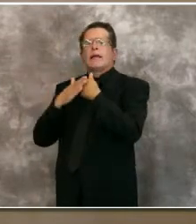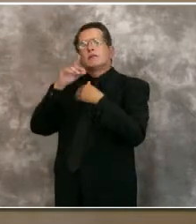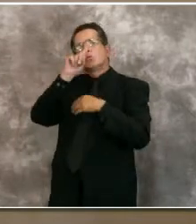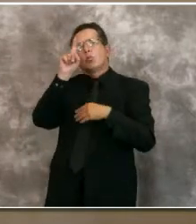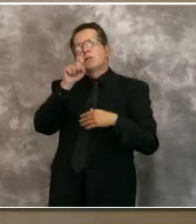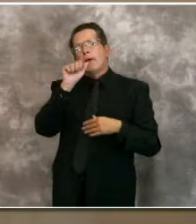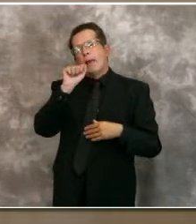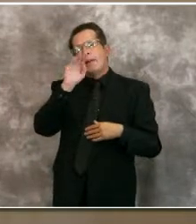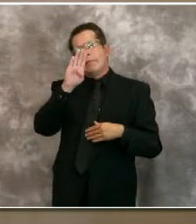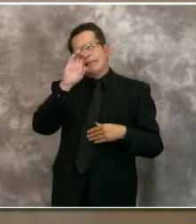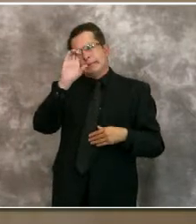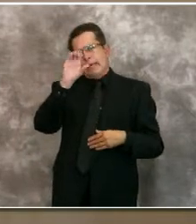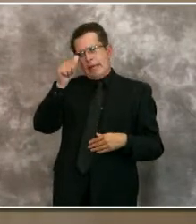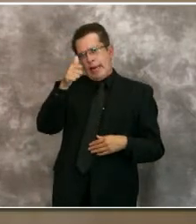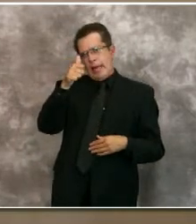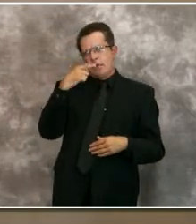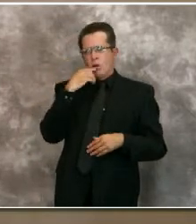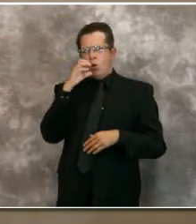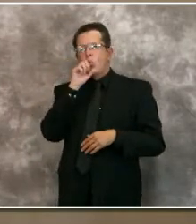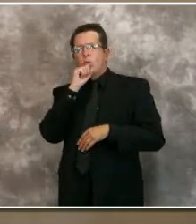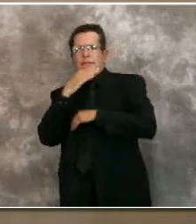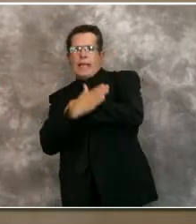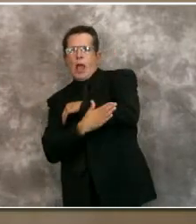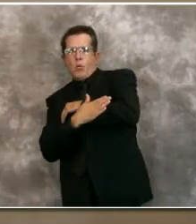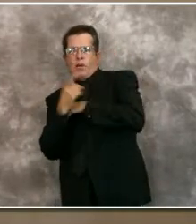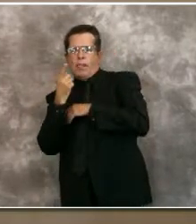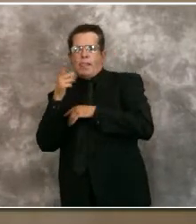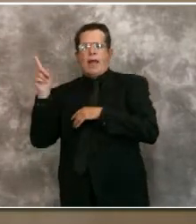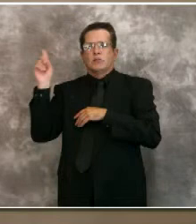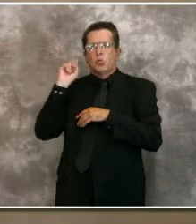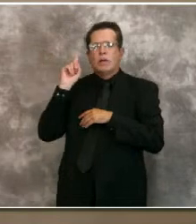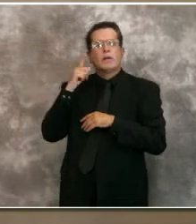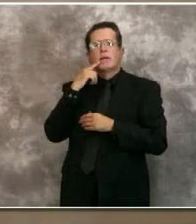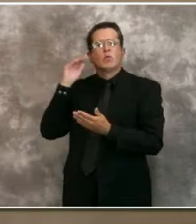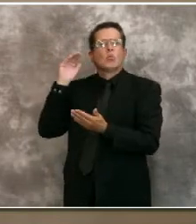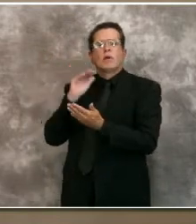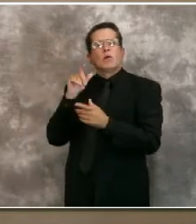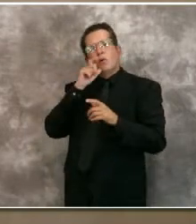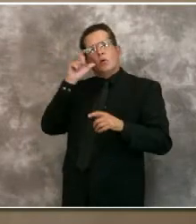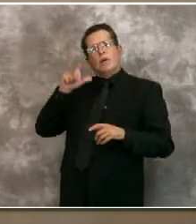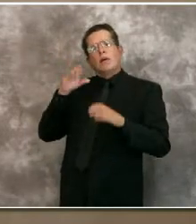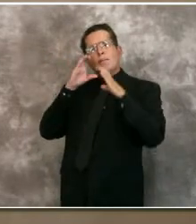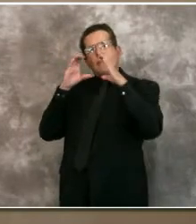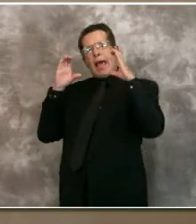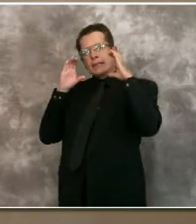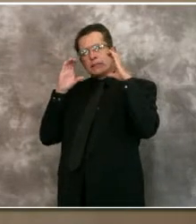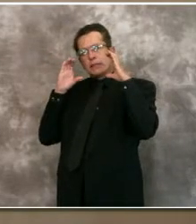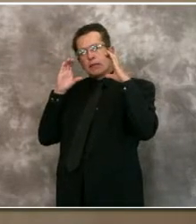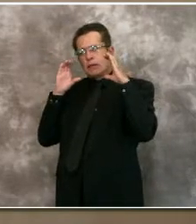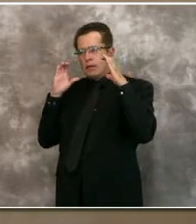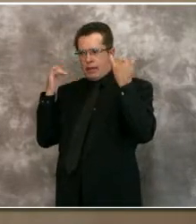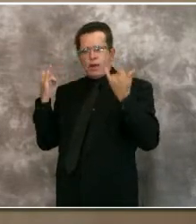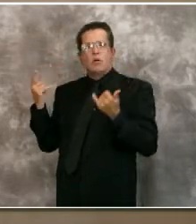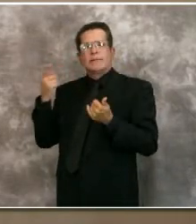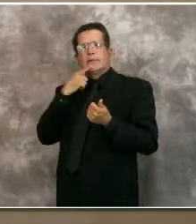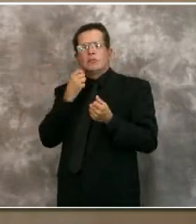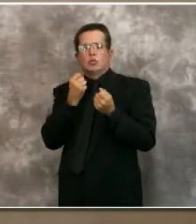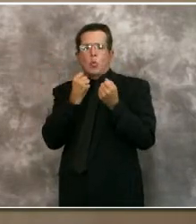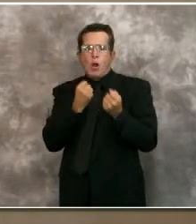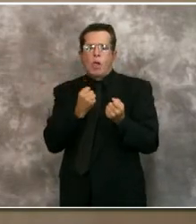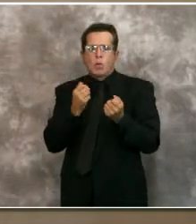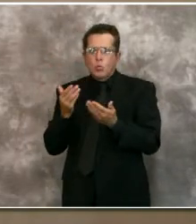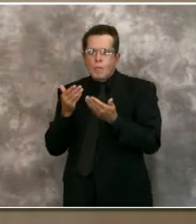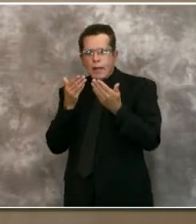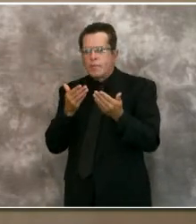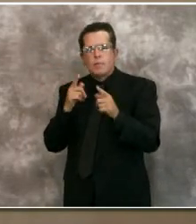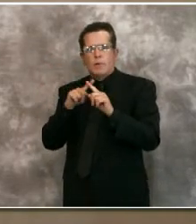ABC 10. Orange County last week relaxed its mandate on masks, and now they're only strongly recommended instead of required. Will